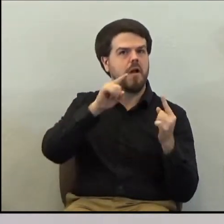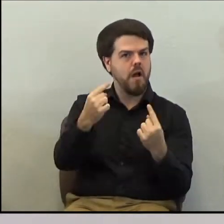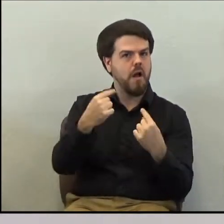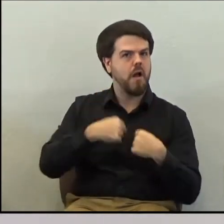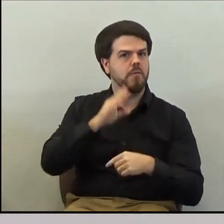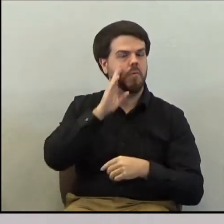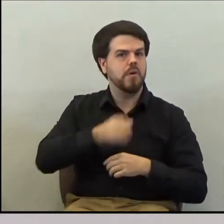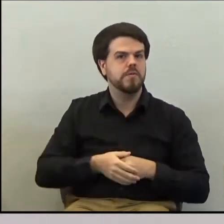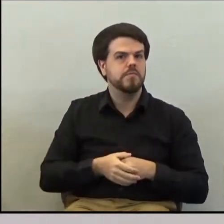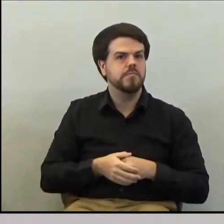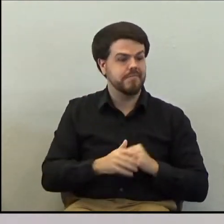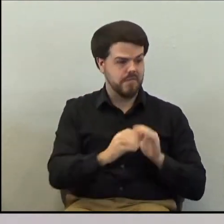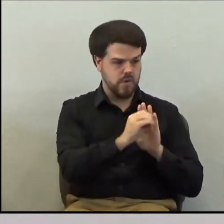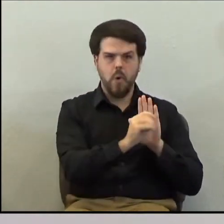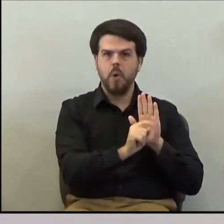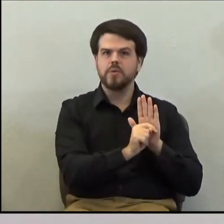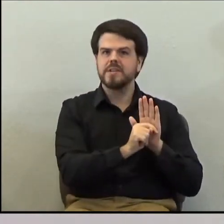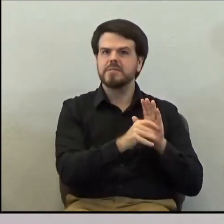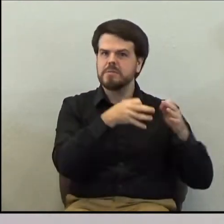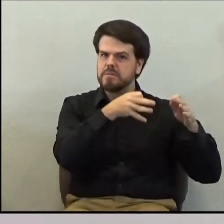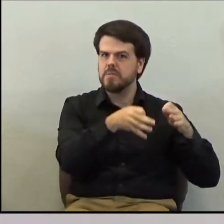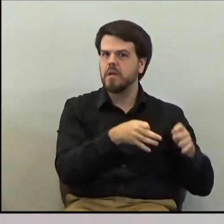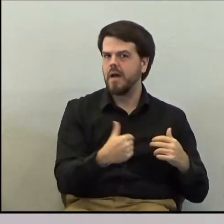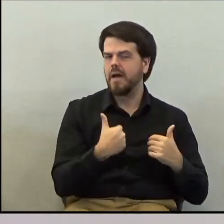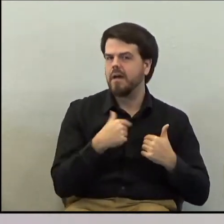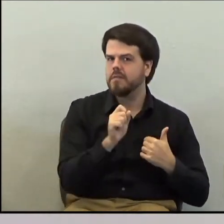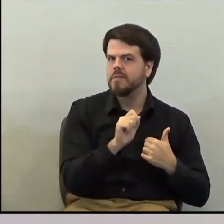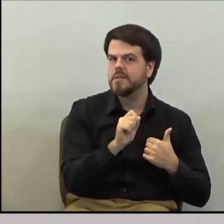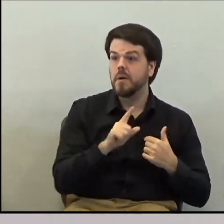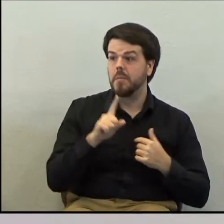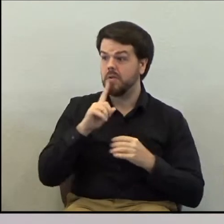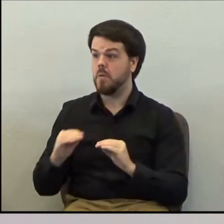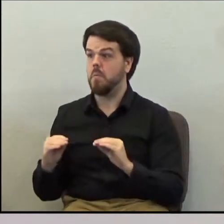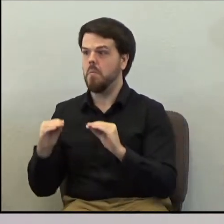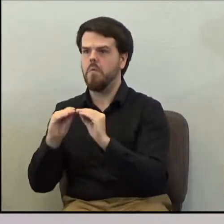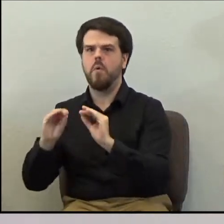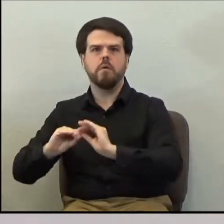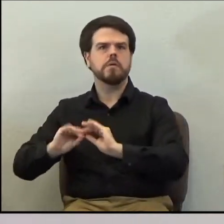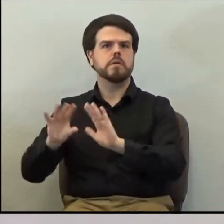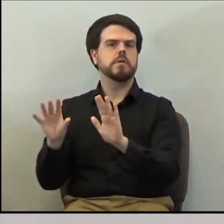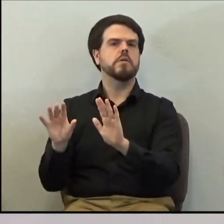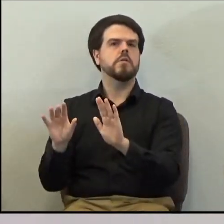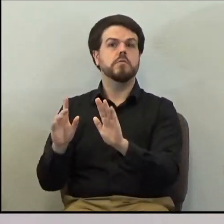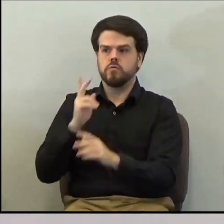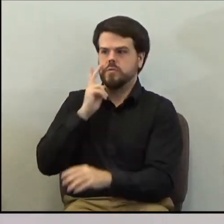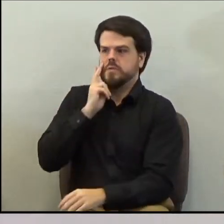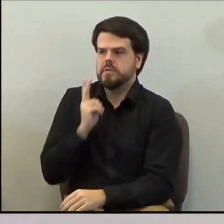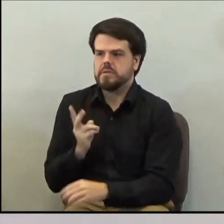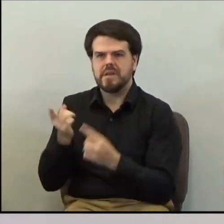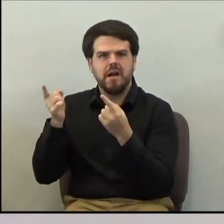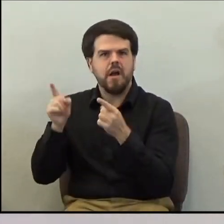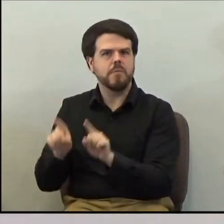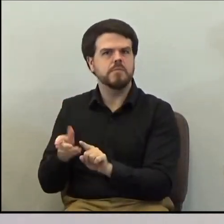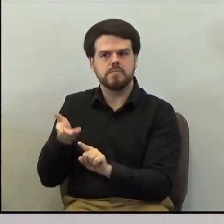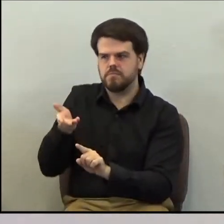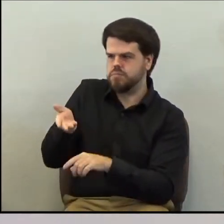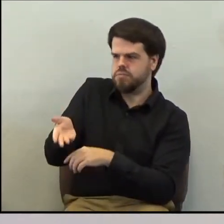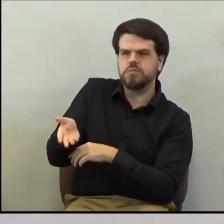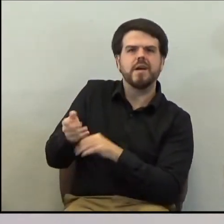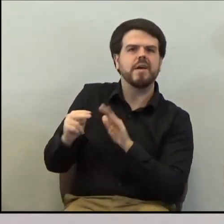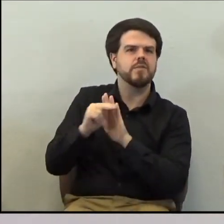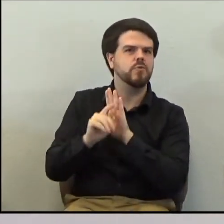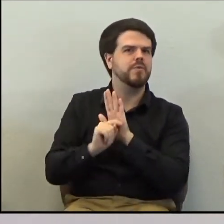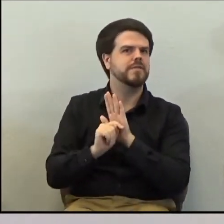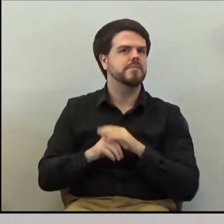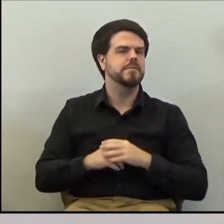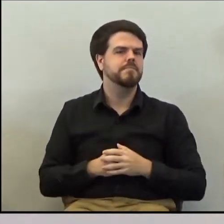That's in the Old Testament, but it's much clearer, much easier to see in the New Testament. But